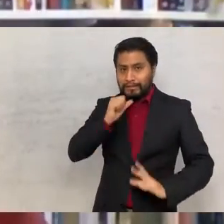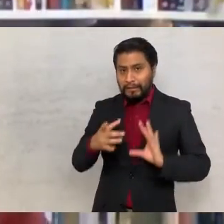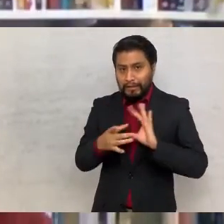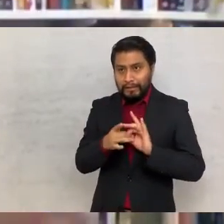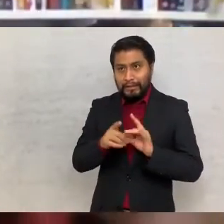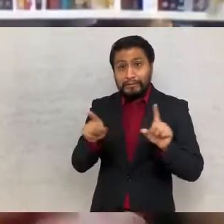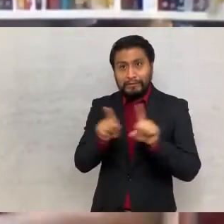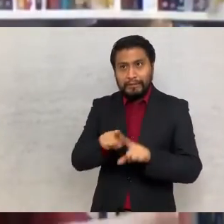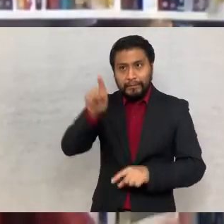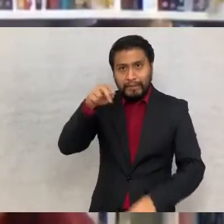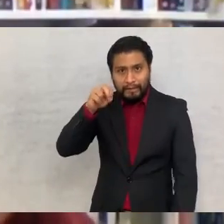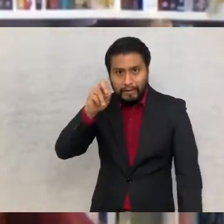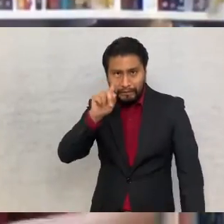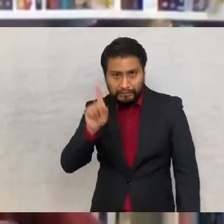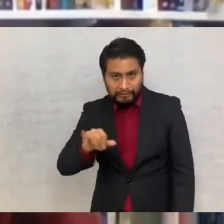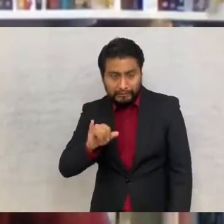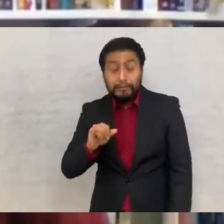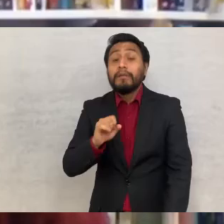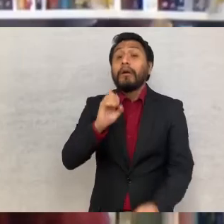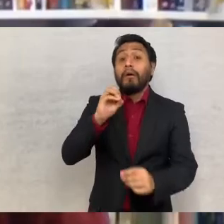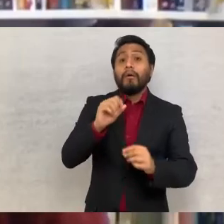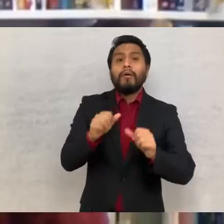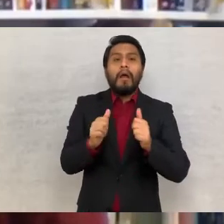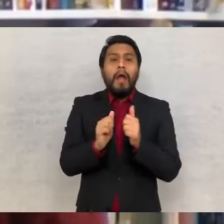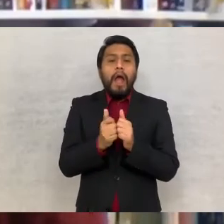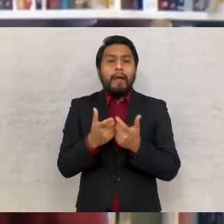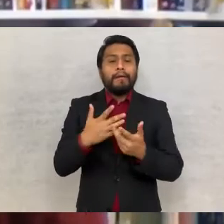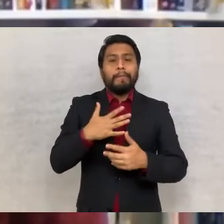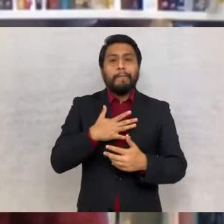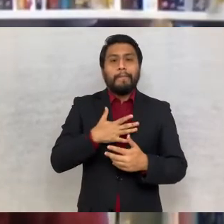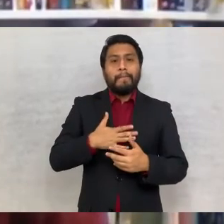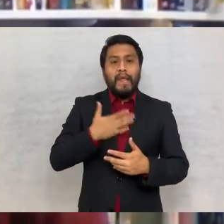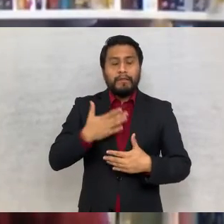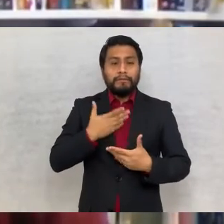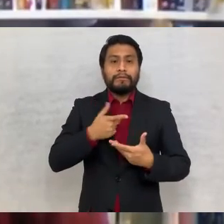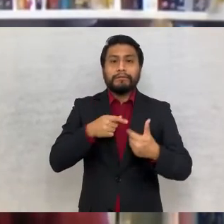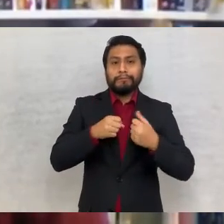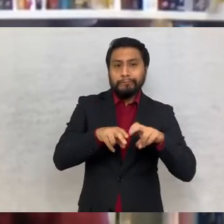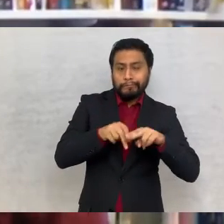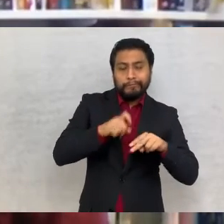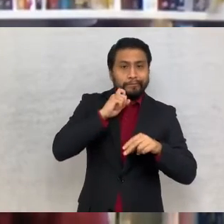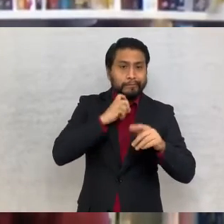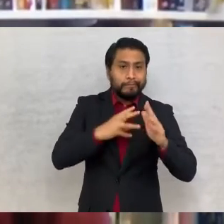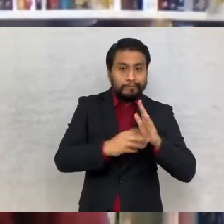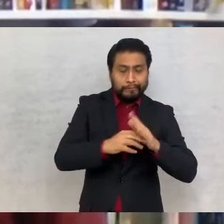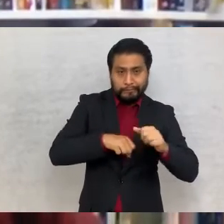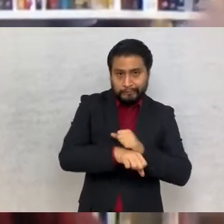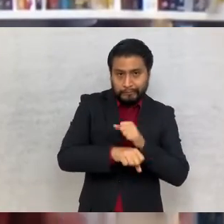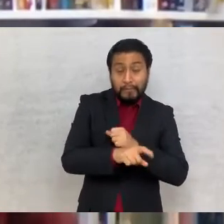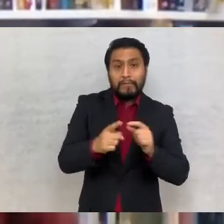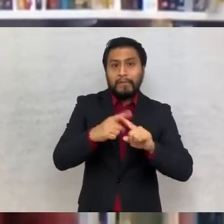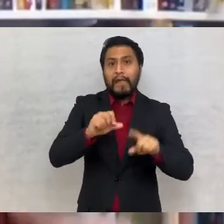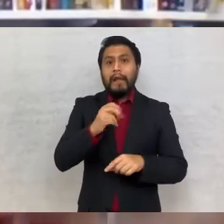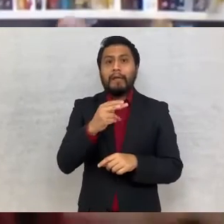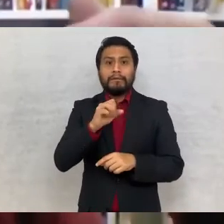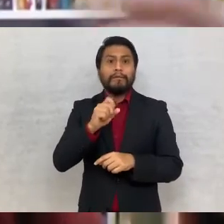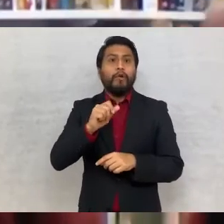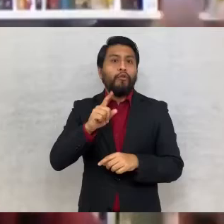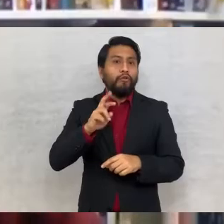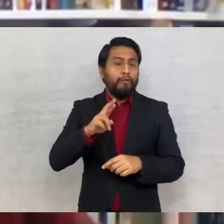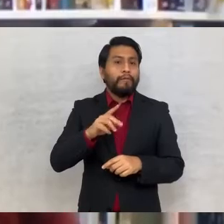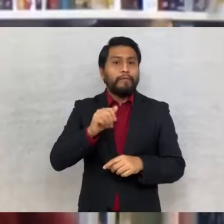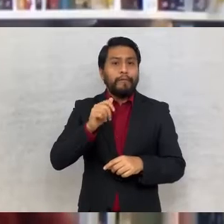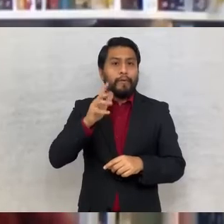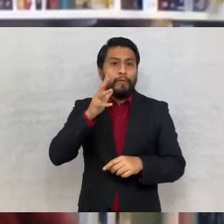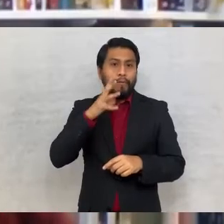in Franco's regime in Spain, played a very important role. The Argentine Association of Biotypology brought